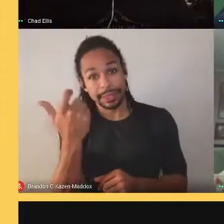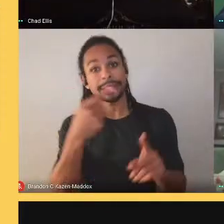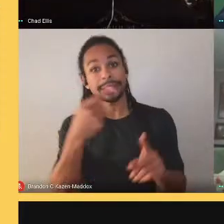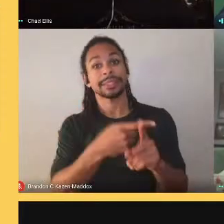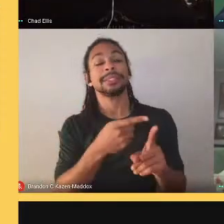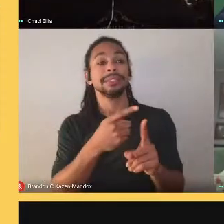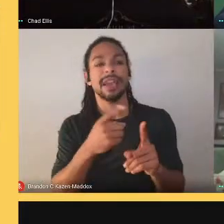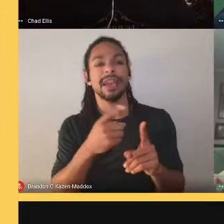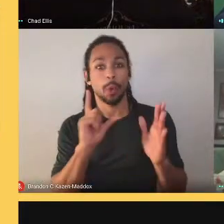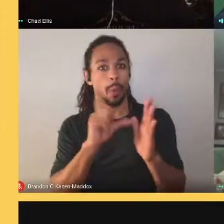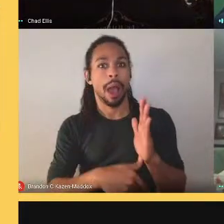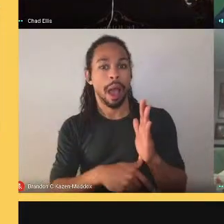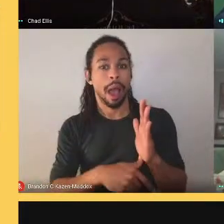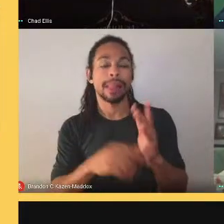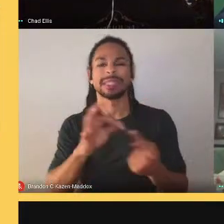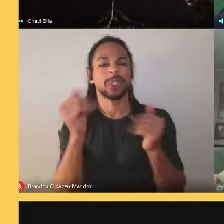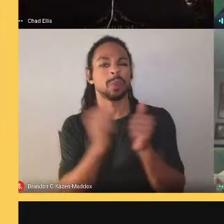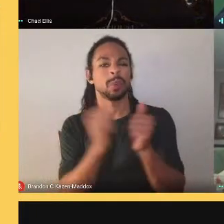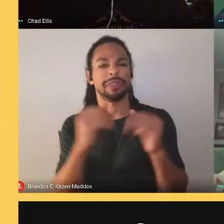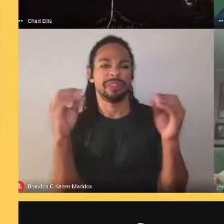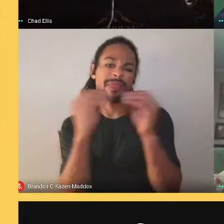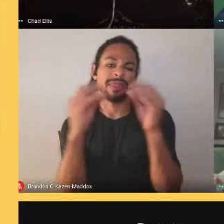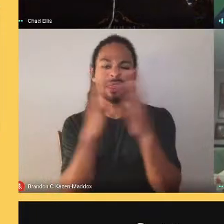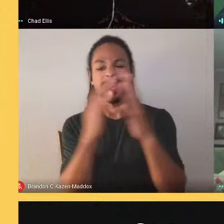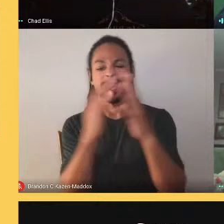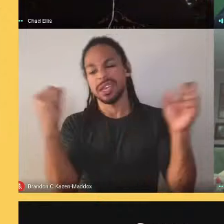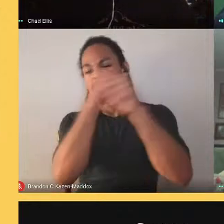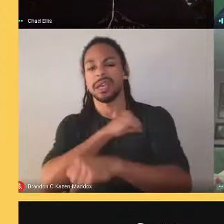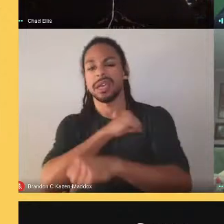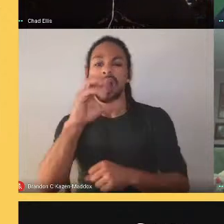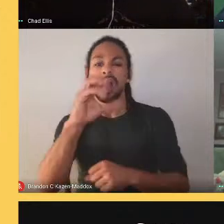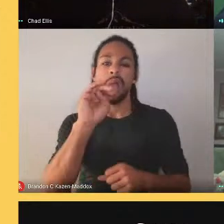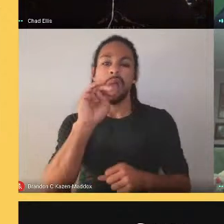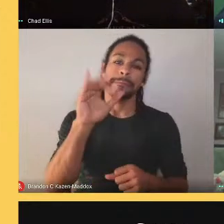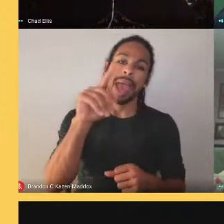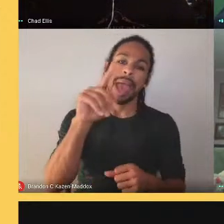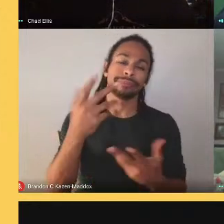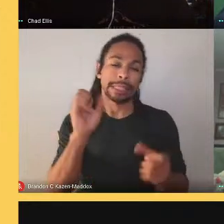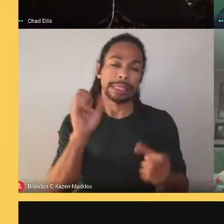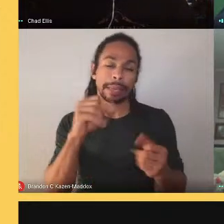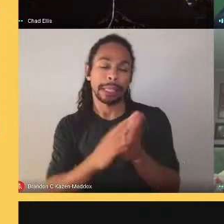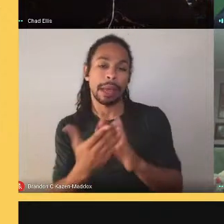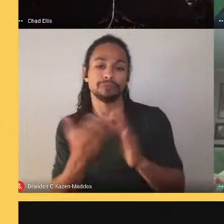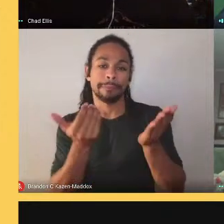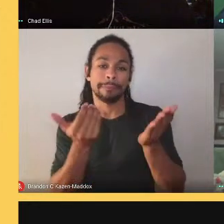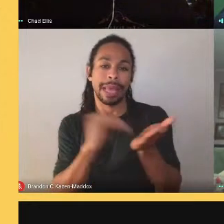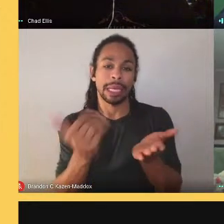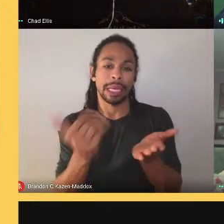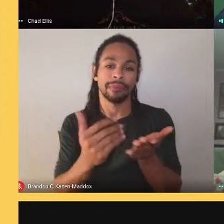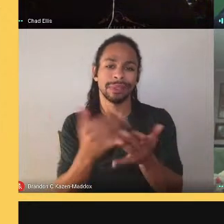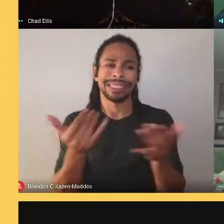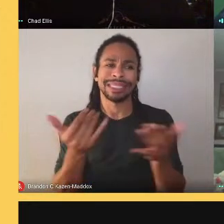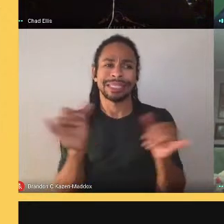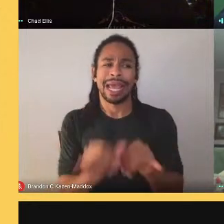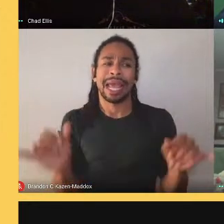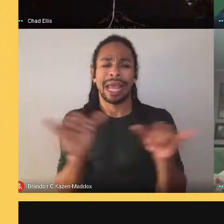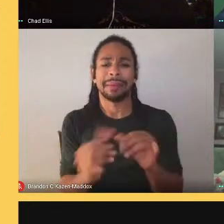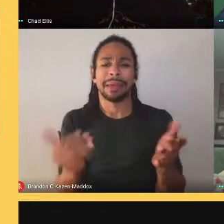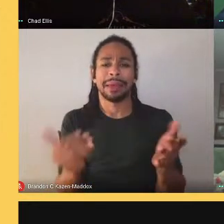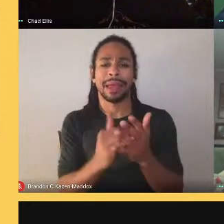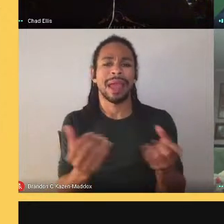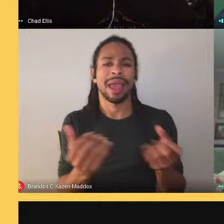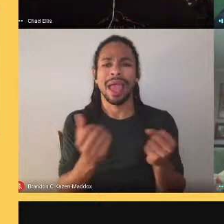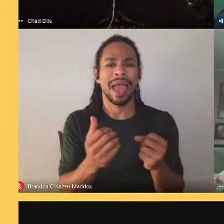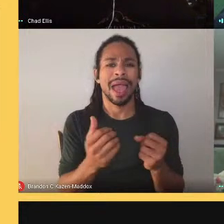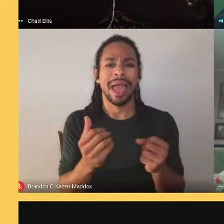rarely dealt with combat, it can get repetitive, because it's the same thing over and over again. How many different ways can you say you beat a person